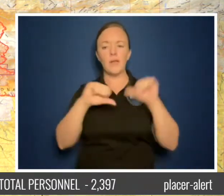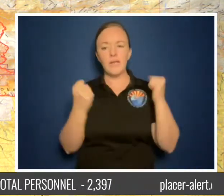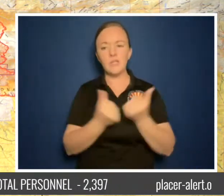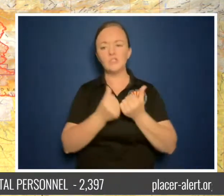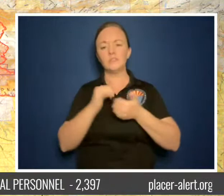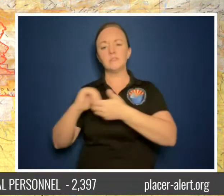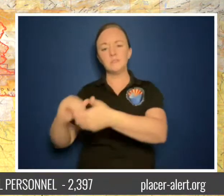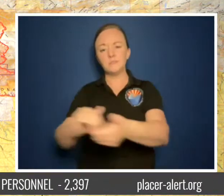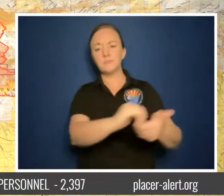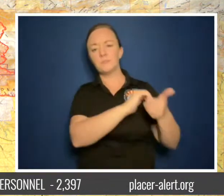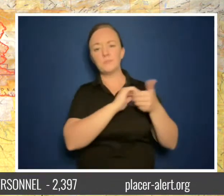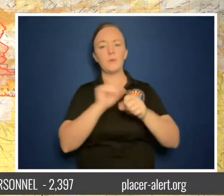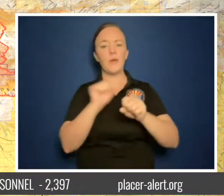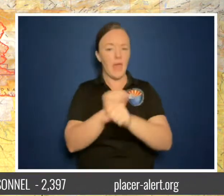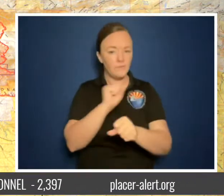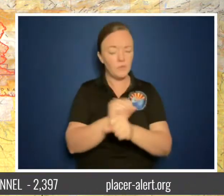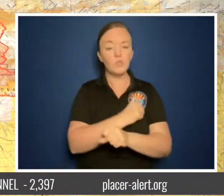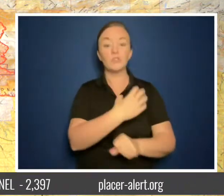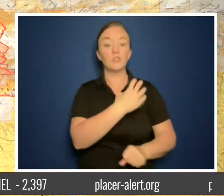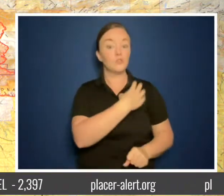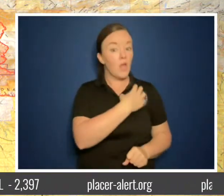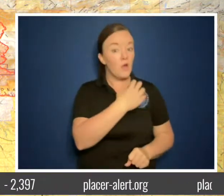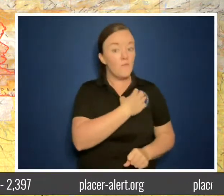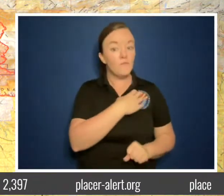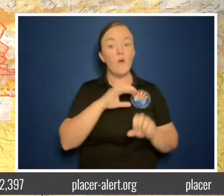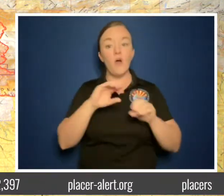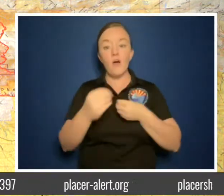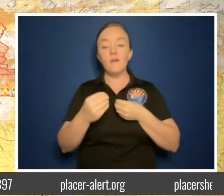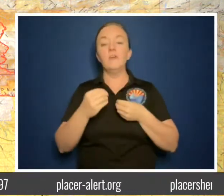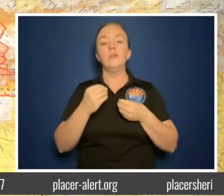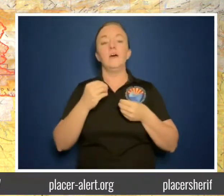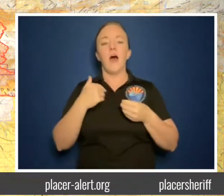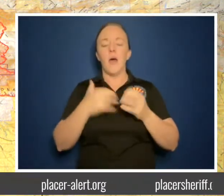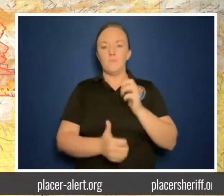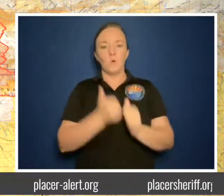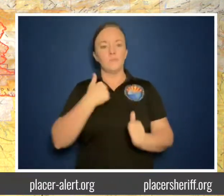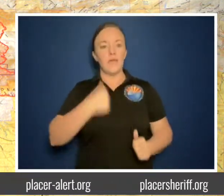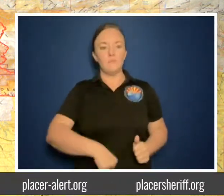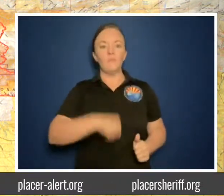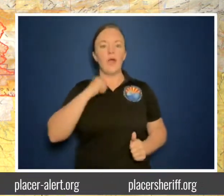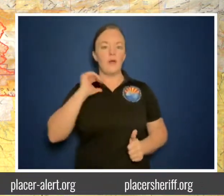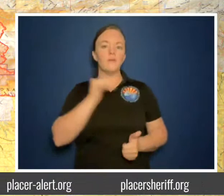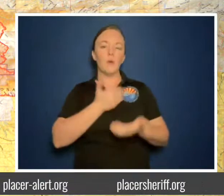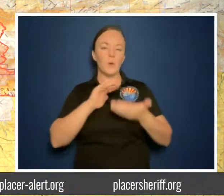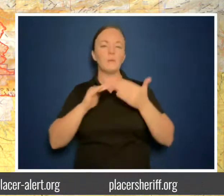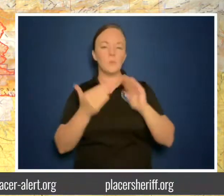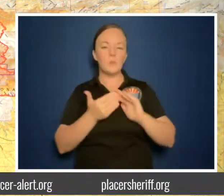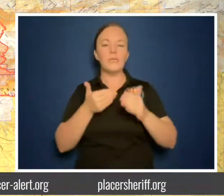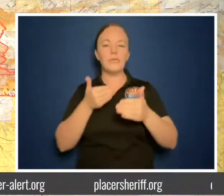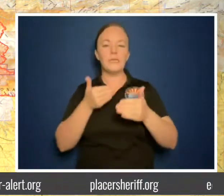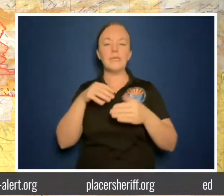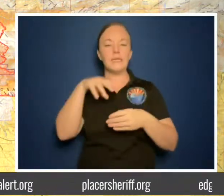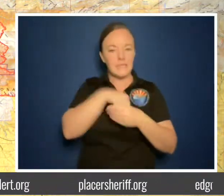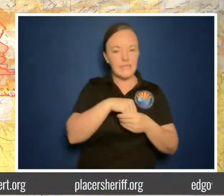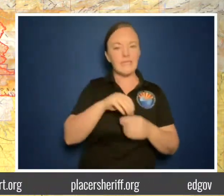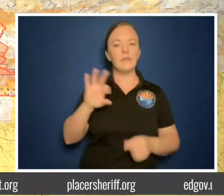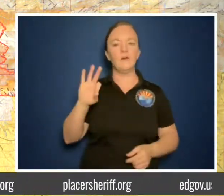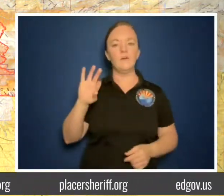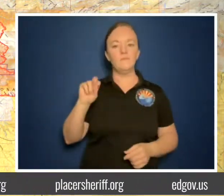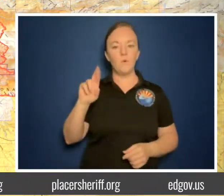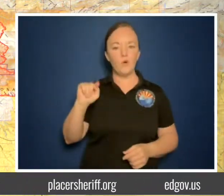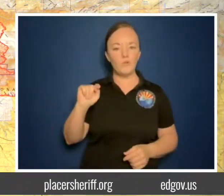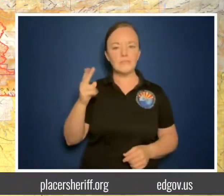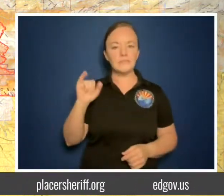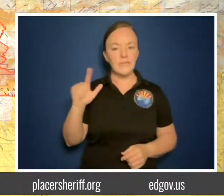the Sheriff's Office, and mostly I'm very proud of the community members in and around Forest Hill and Todd Valley and